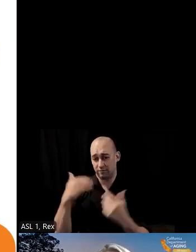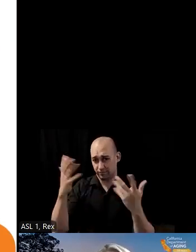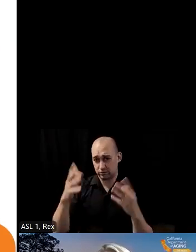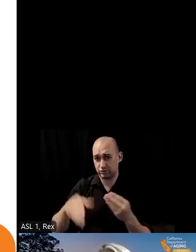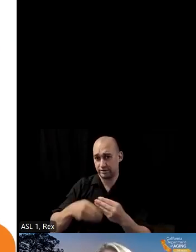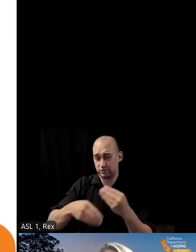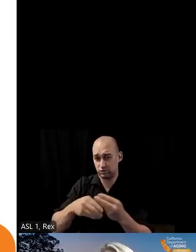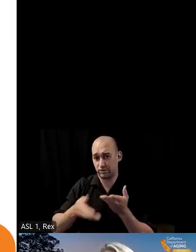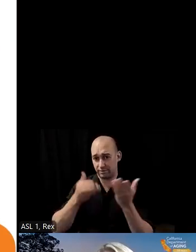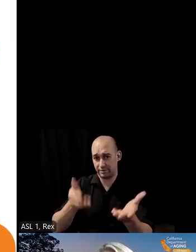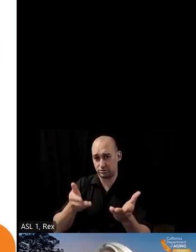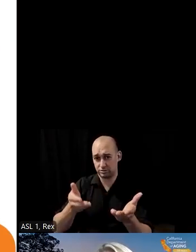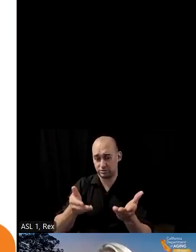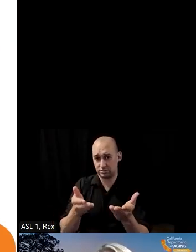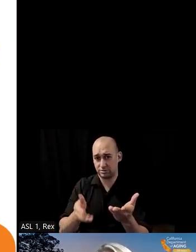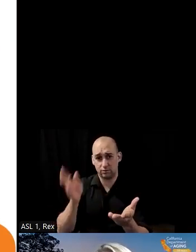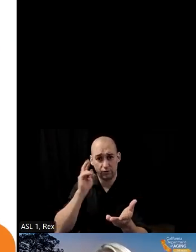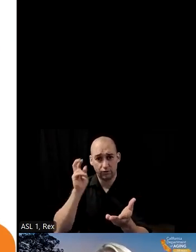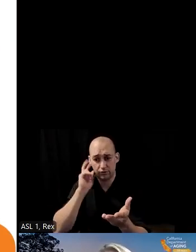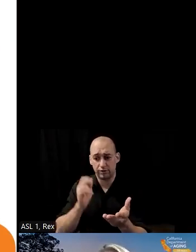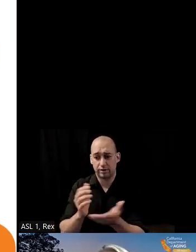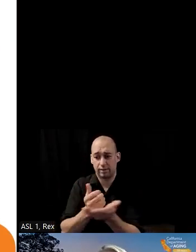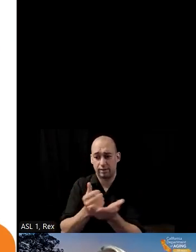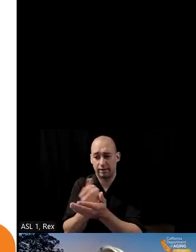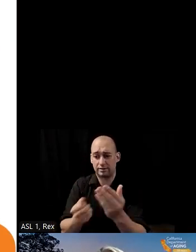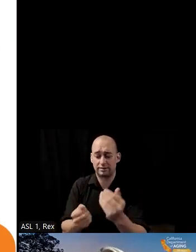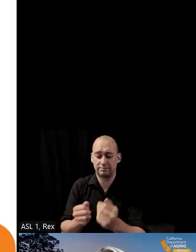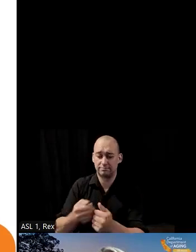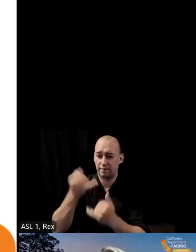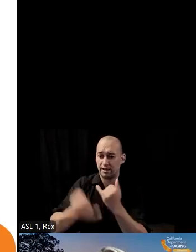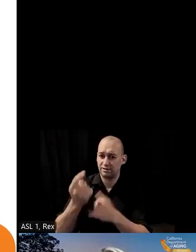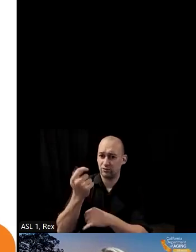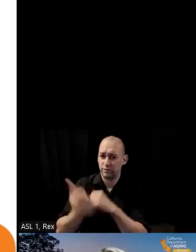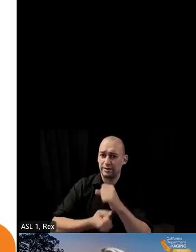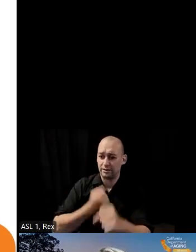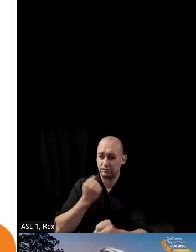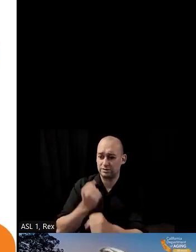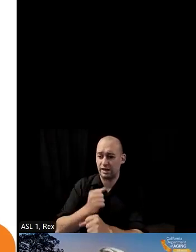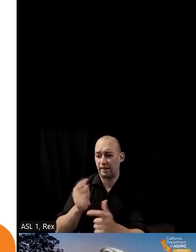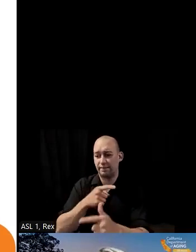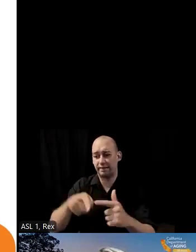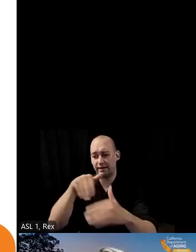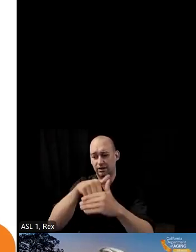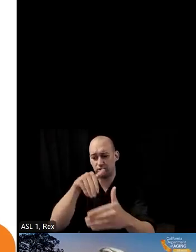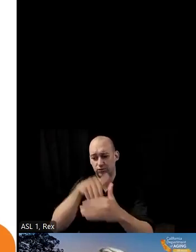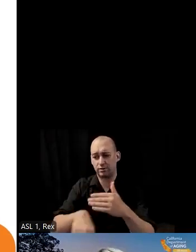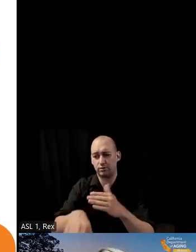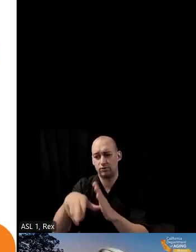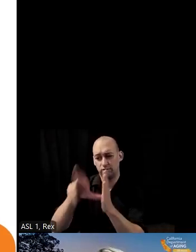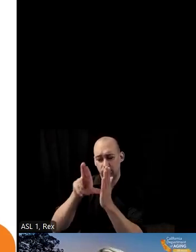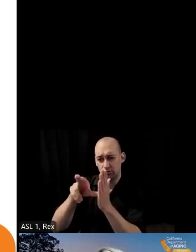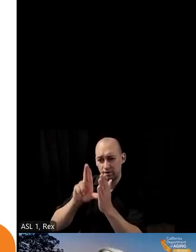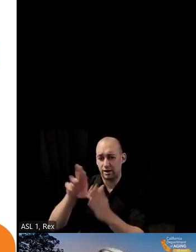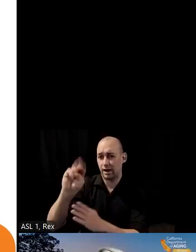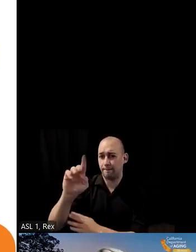about, we've heard, collected over the past few years. And then we're internally reviewing